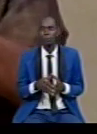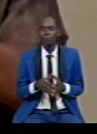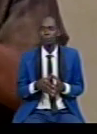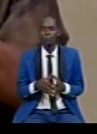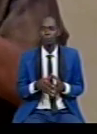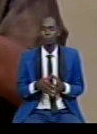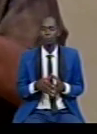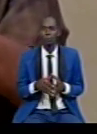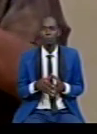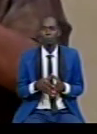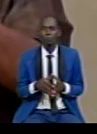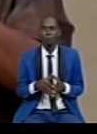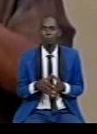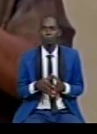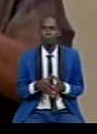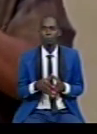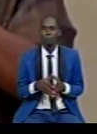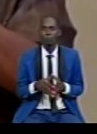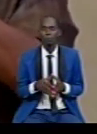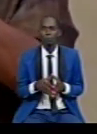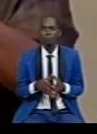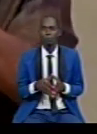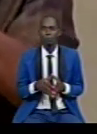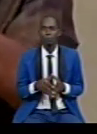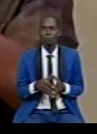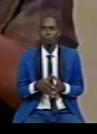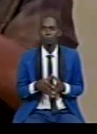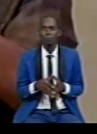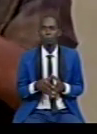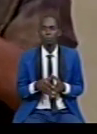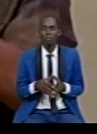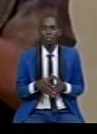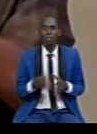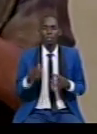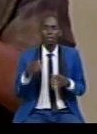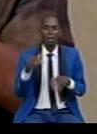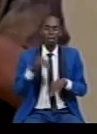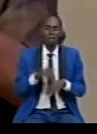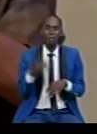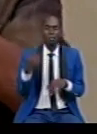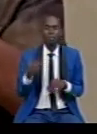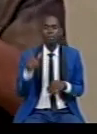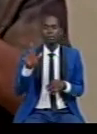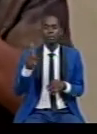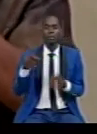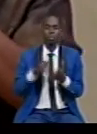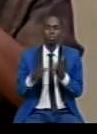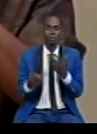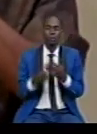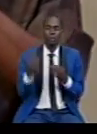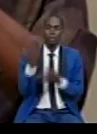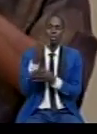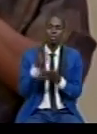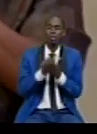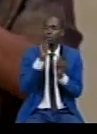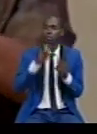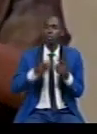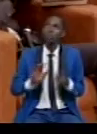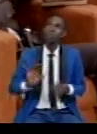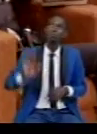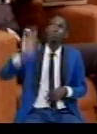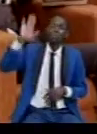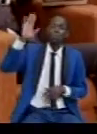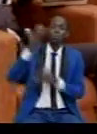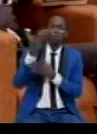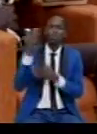after my father-in-law preached, and he started with the situation, my hand I cannot carry before, I laid my hand, and it started